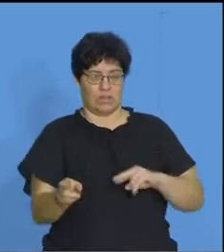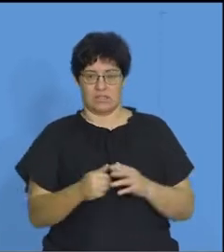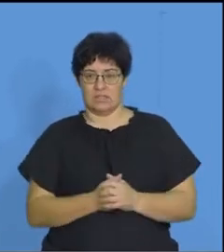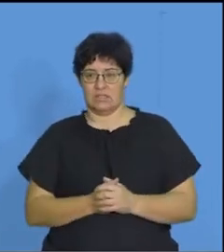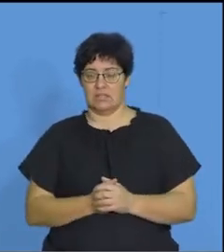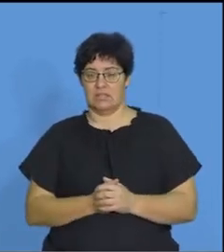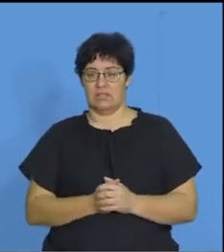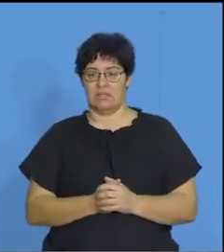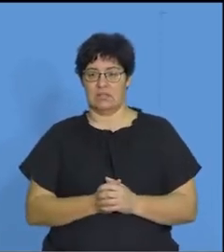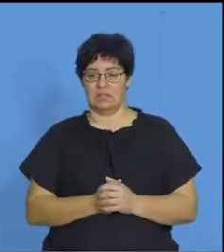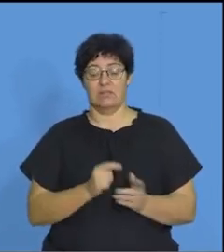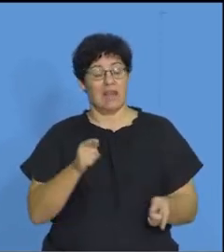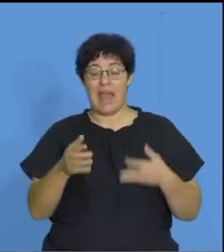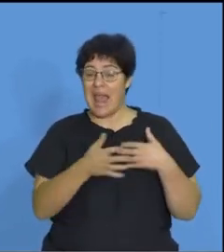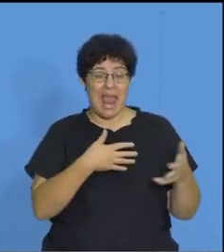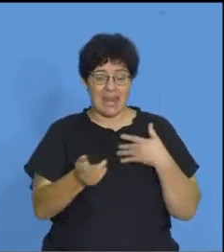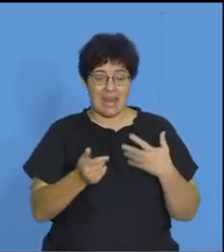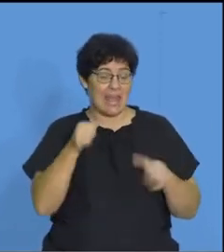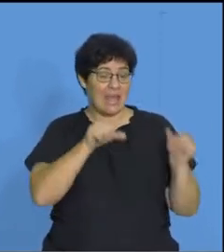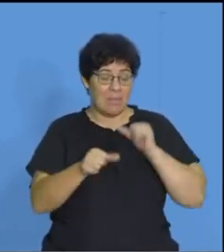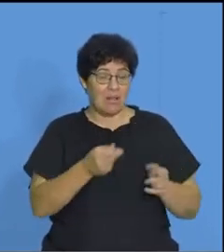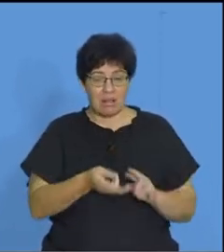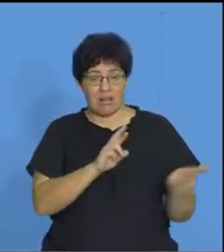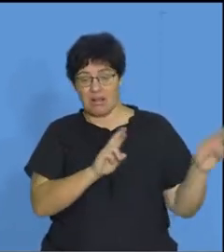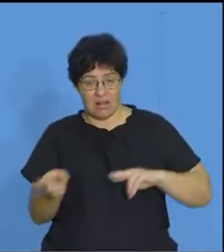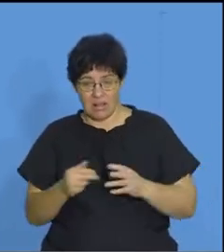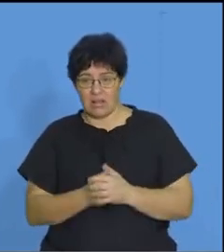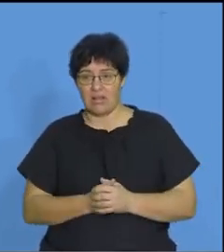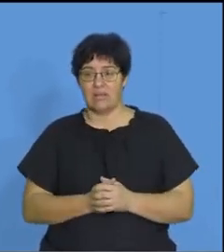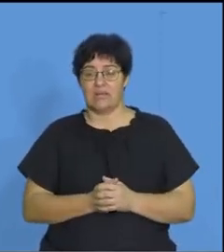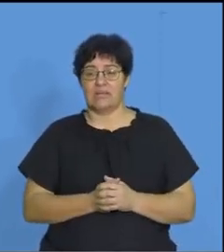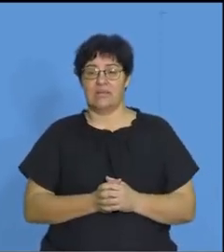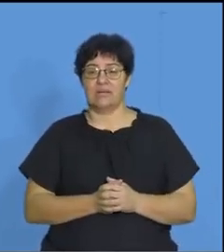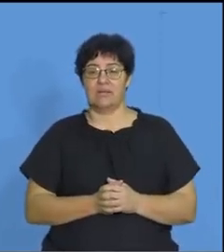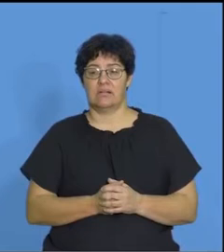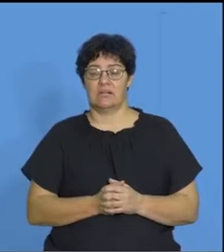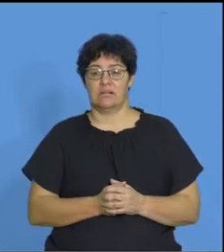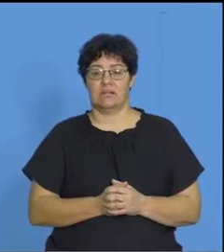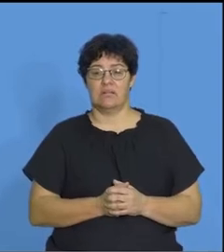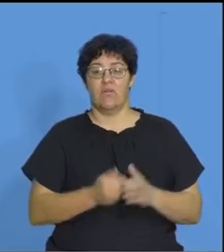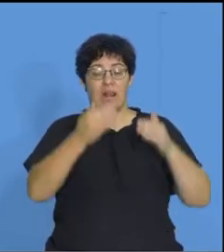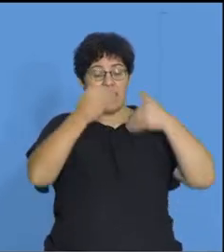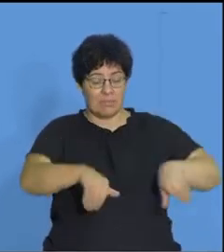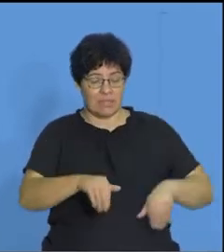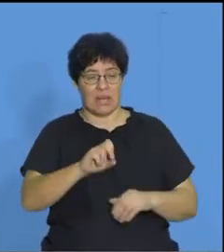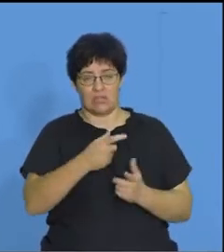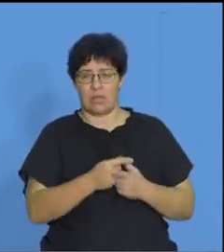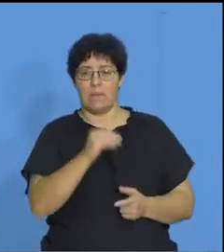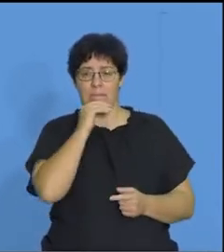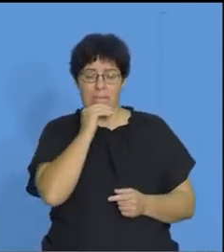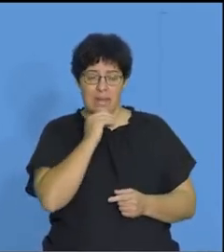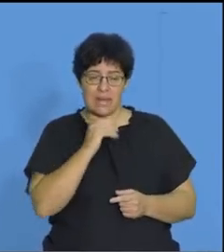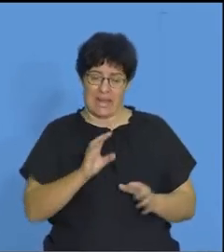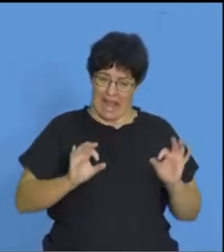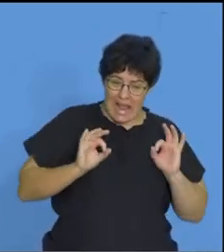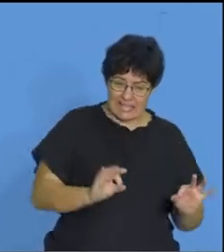when substances react in any chemical reaction, when we talk about the limiting reagent now, okay, they do not necessarily react